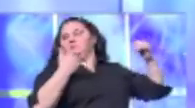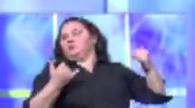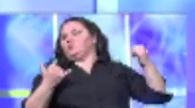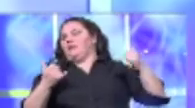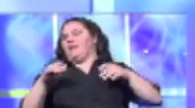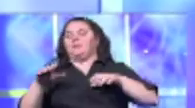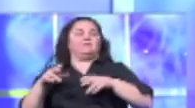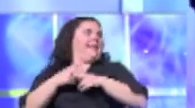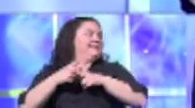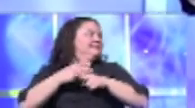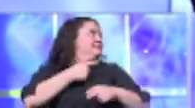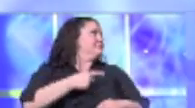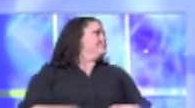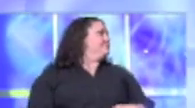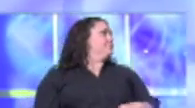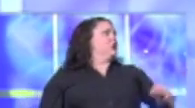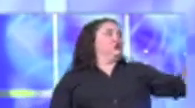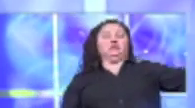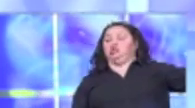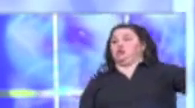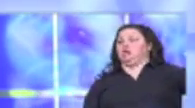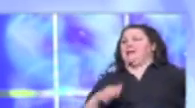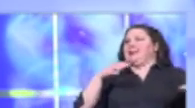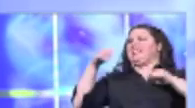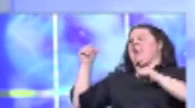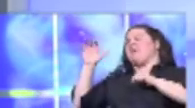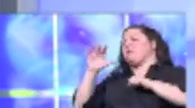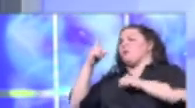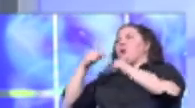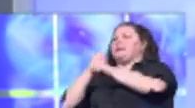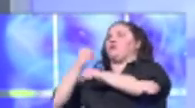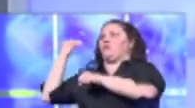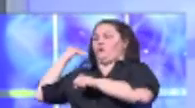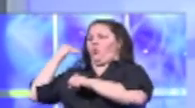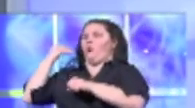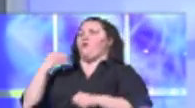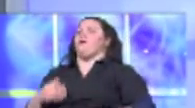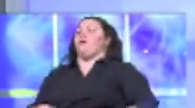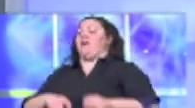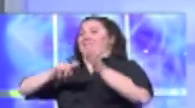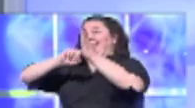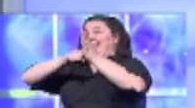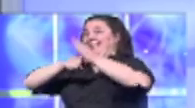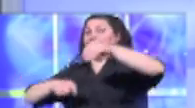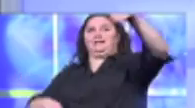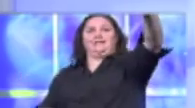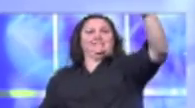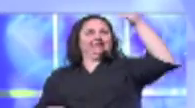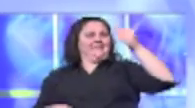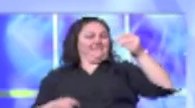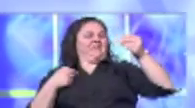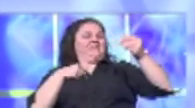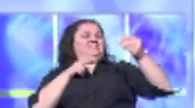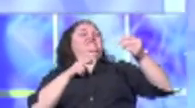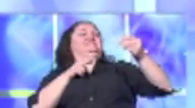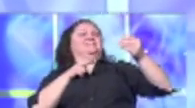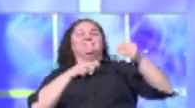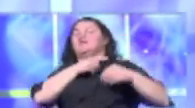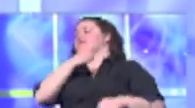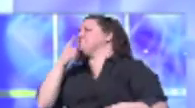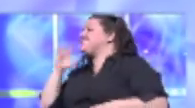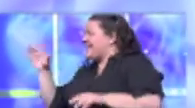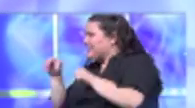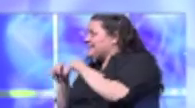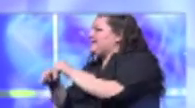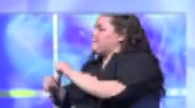So when she left a little over a year ago, she handed the keys to me and said, keep things